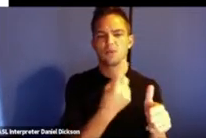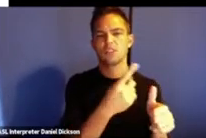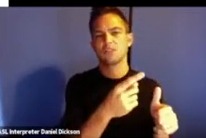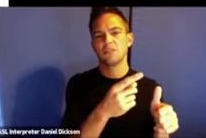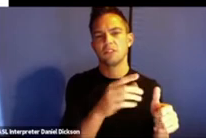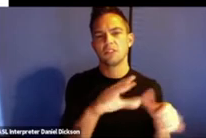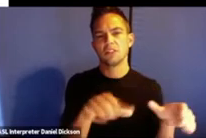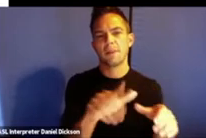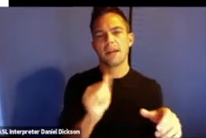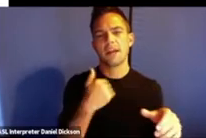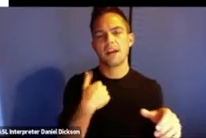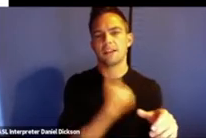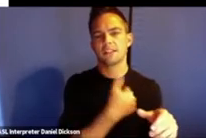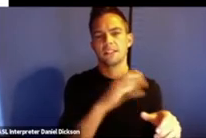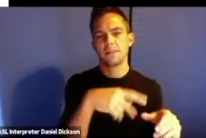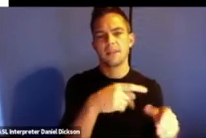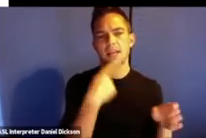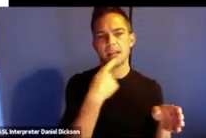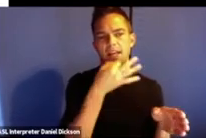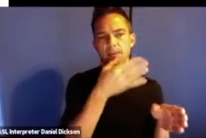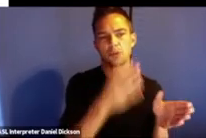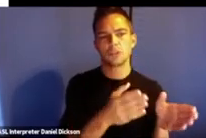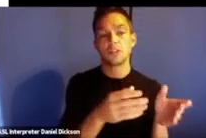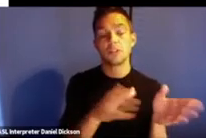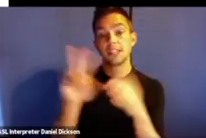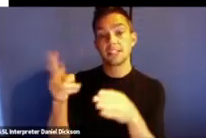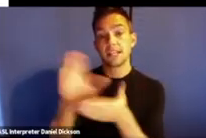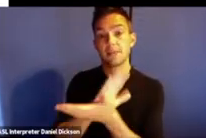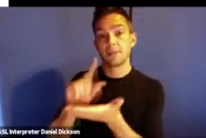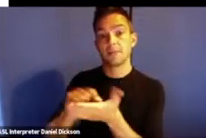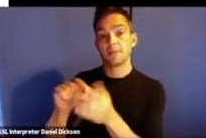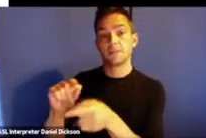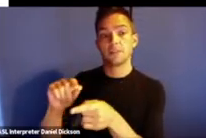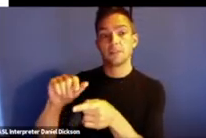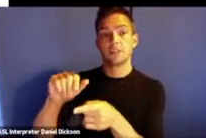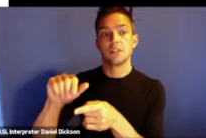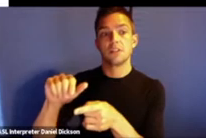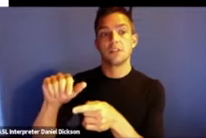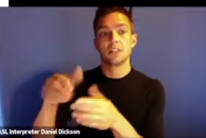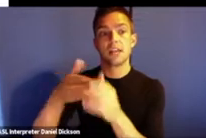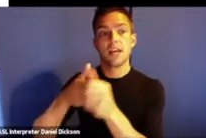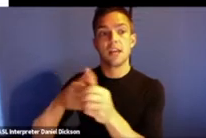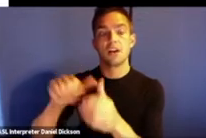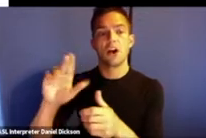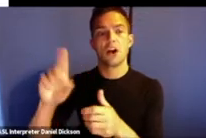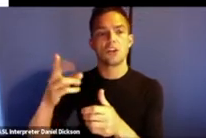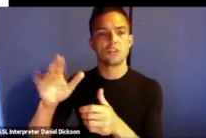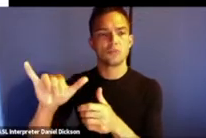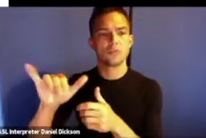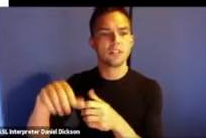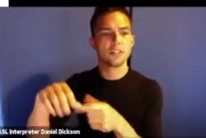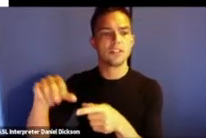us that are the CP experts. And the second one, we actually engaged Audrey Thurm, who's the head of autism research at NIH. And